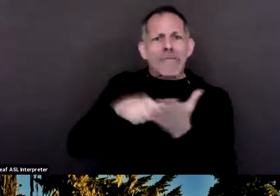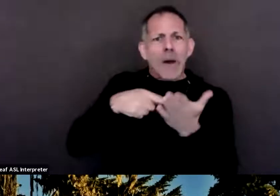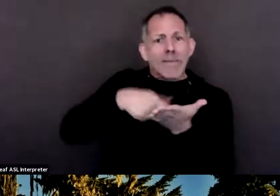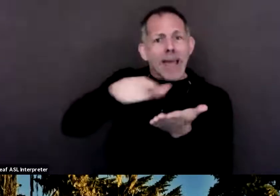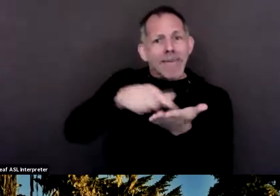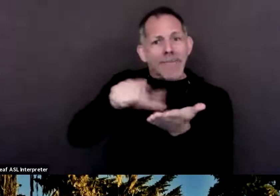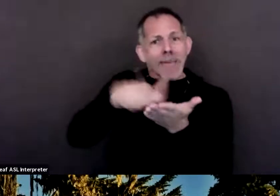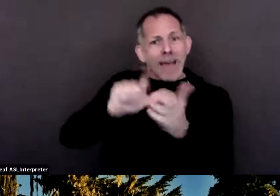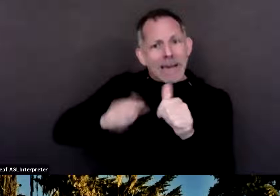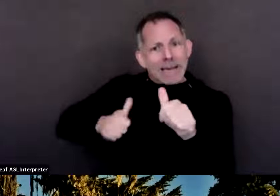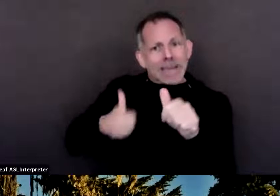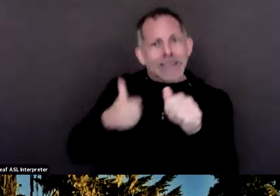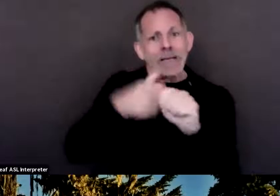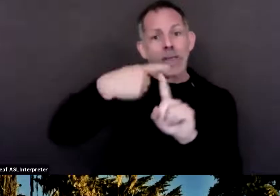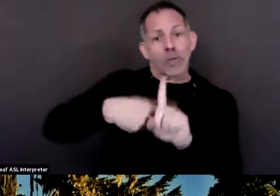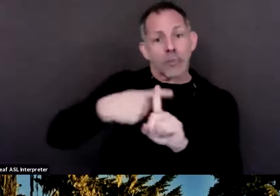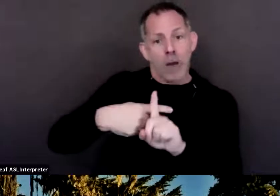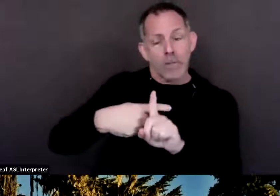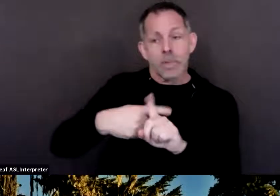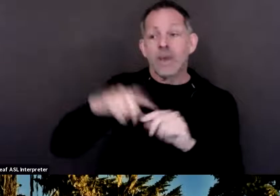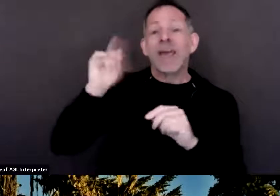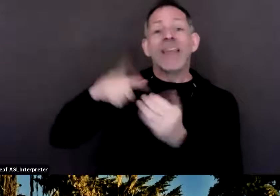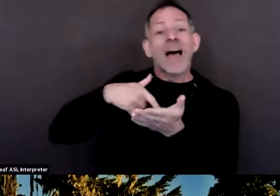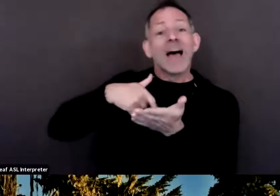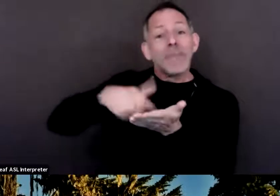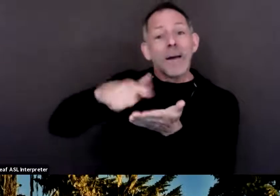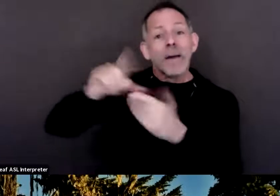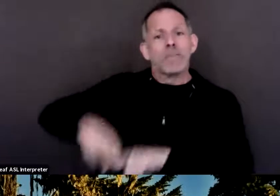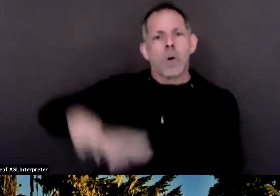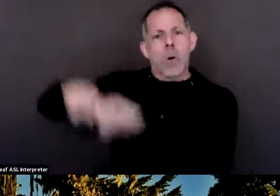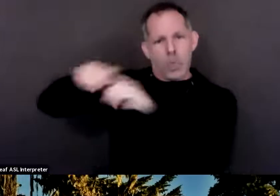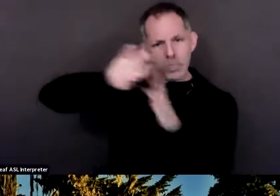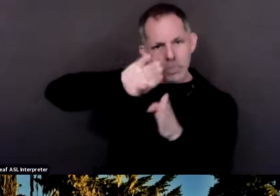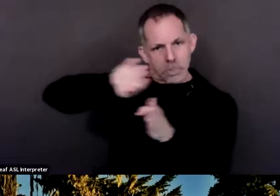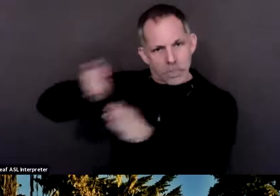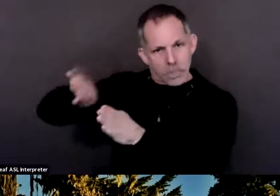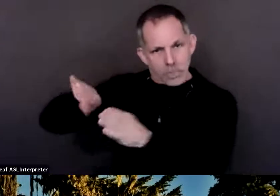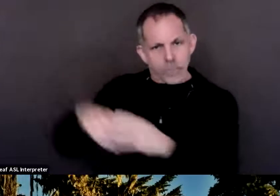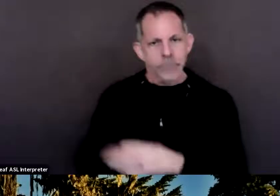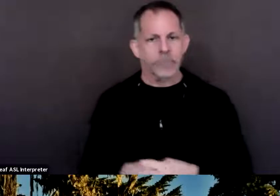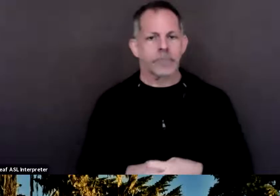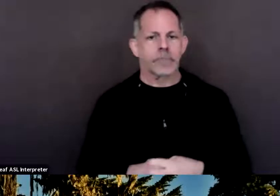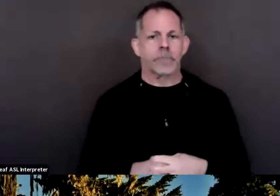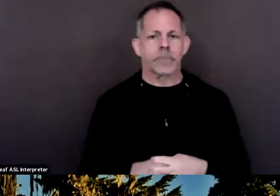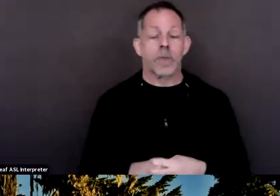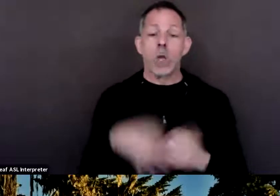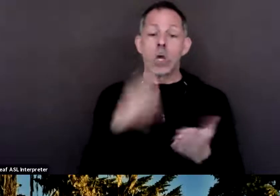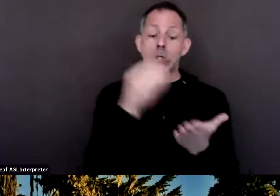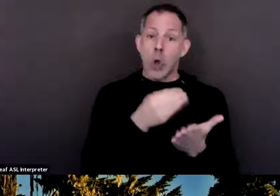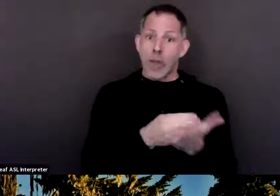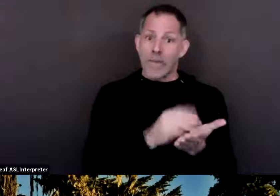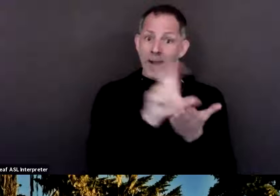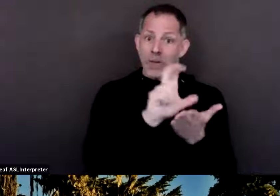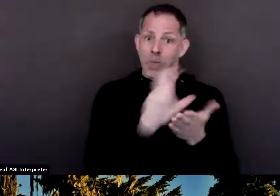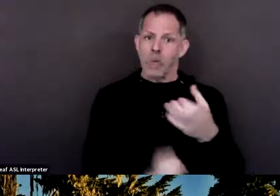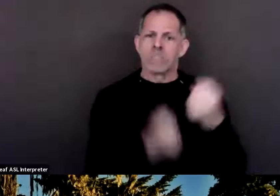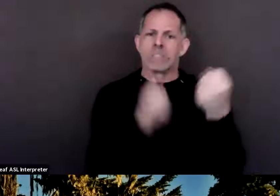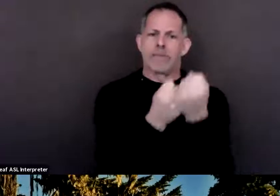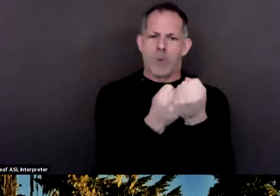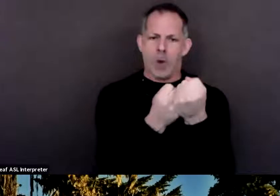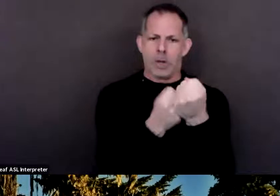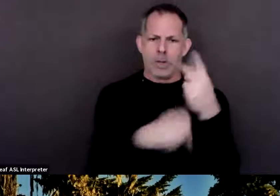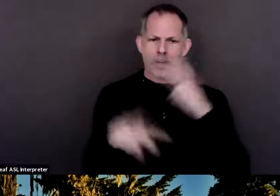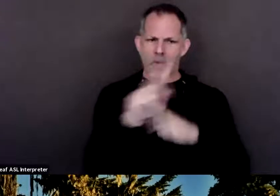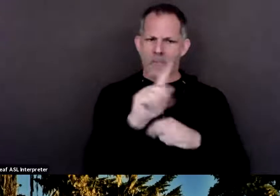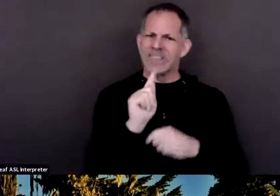The ERA is directing rental assistance to those in greatest need who have been impacted because of income loss